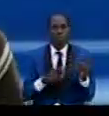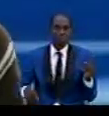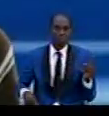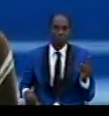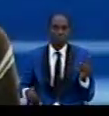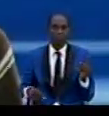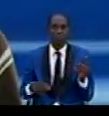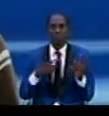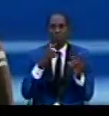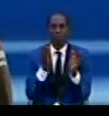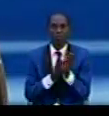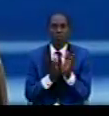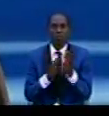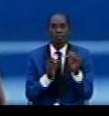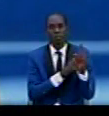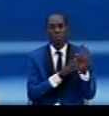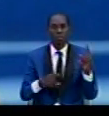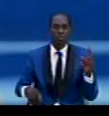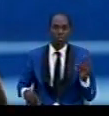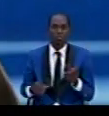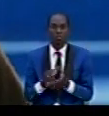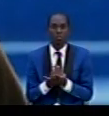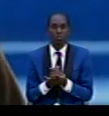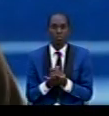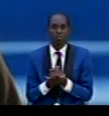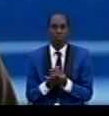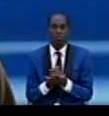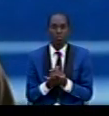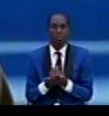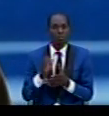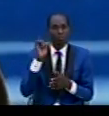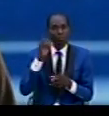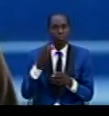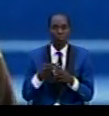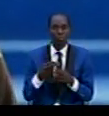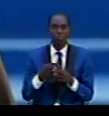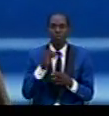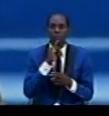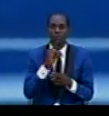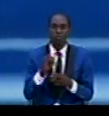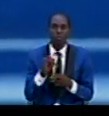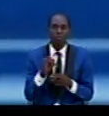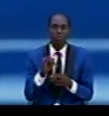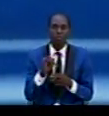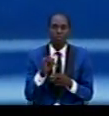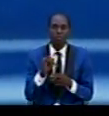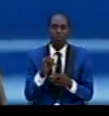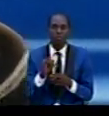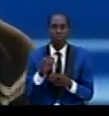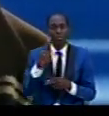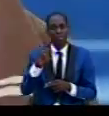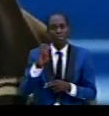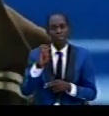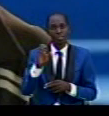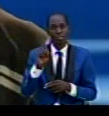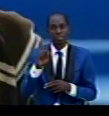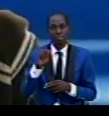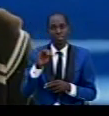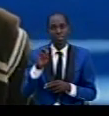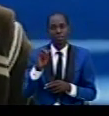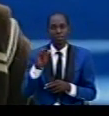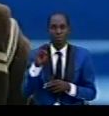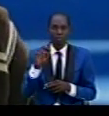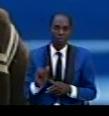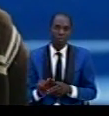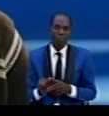the Lord. My name is Testimony Timothy Tanimowo from Akpata South.